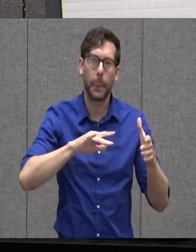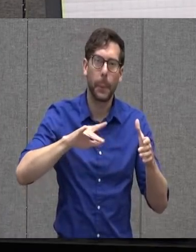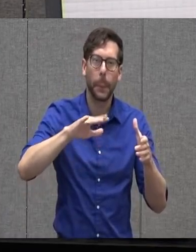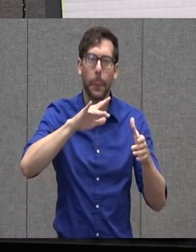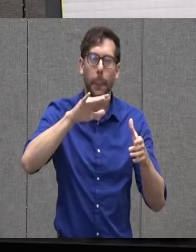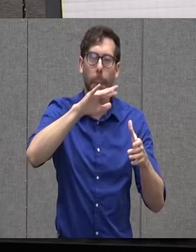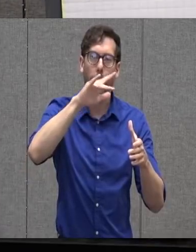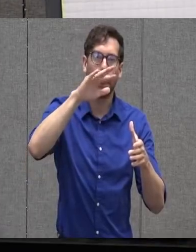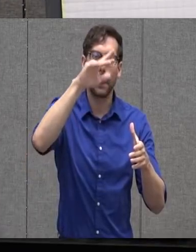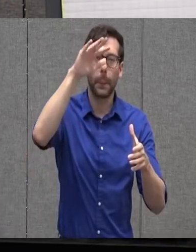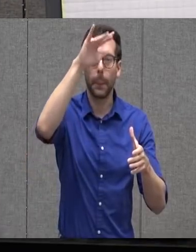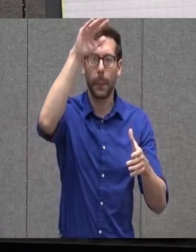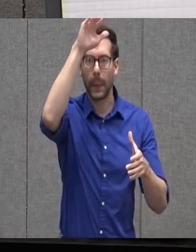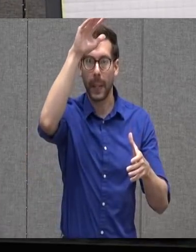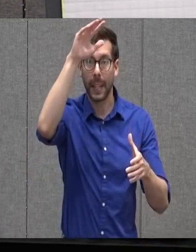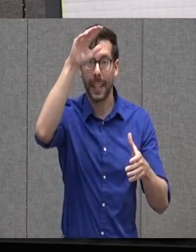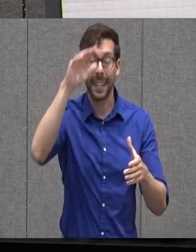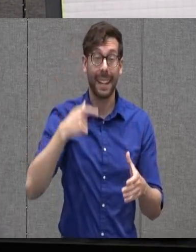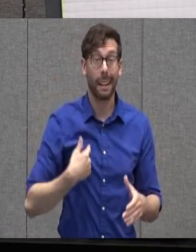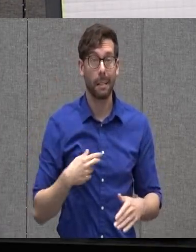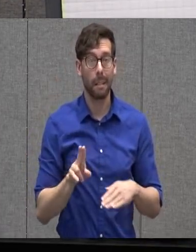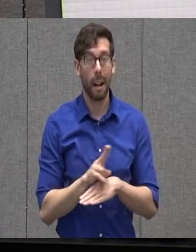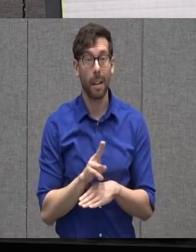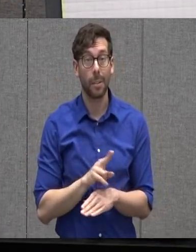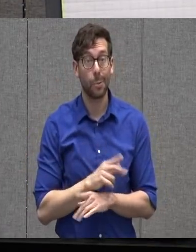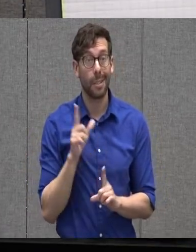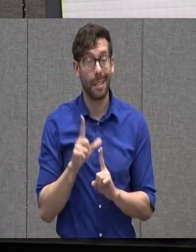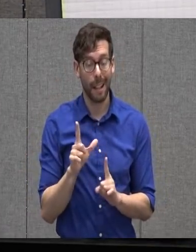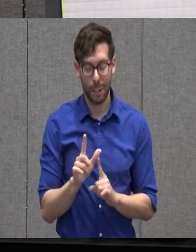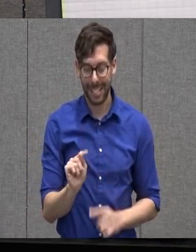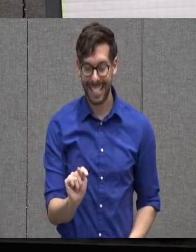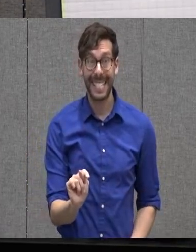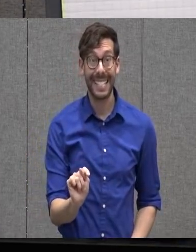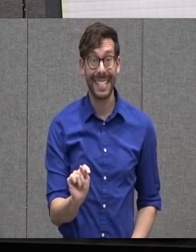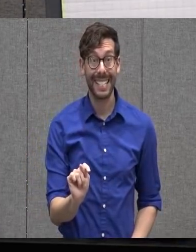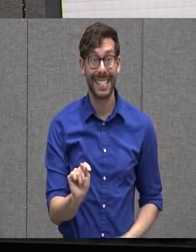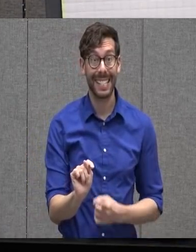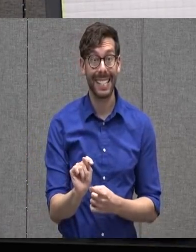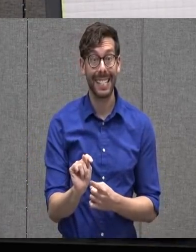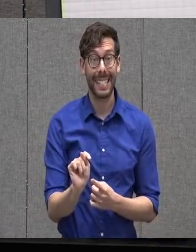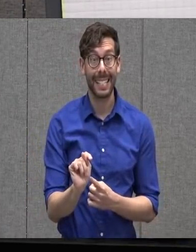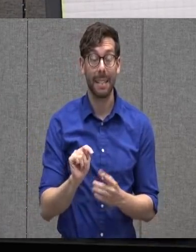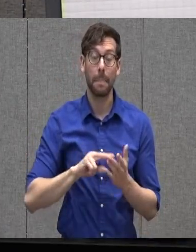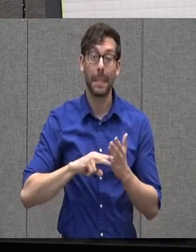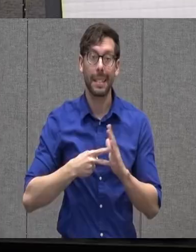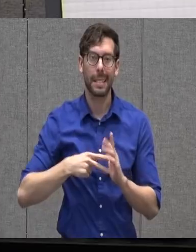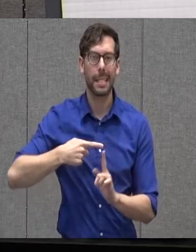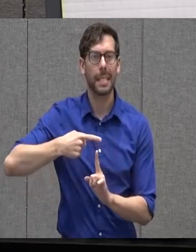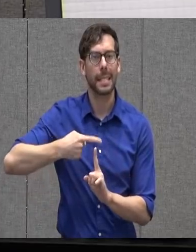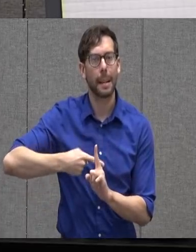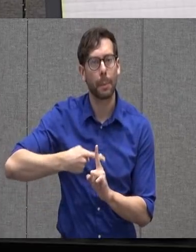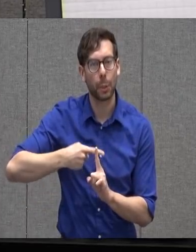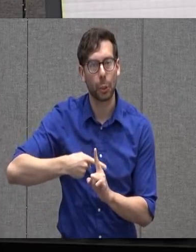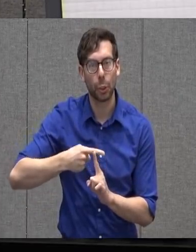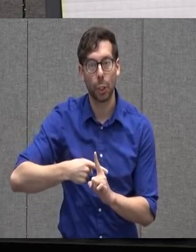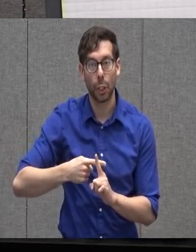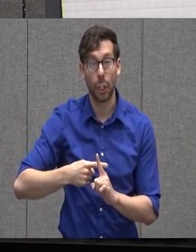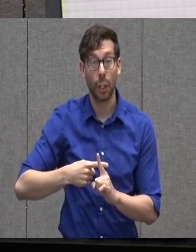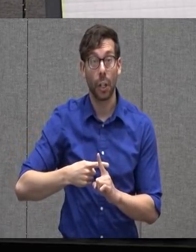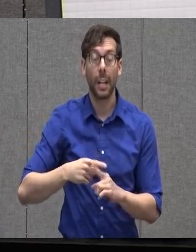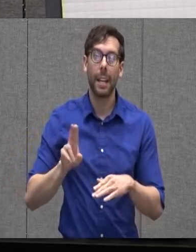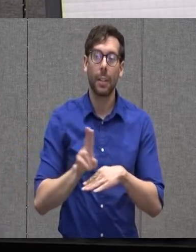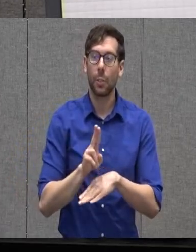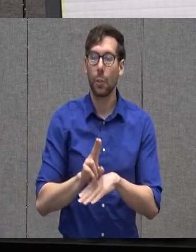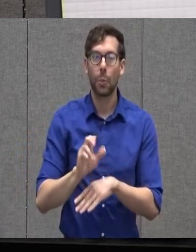symbol for I used the letter T to represent temperature, and then I used an arrow to show an increase in